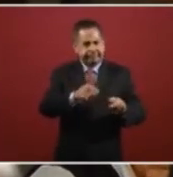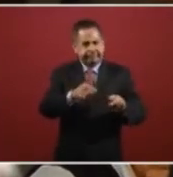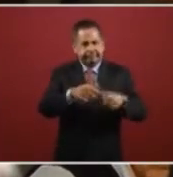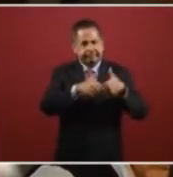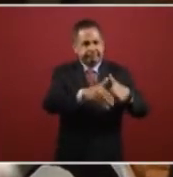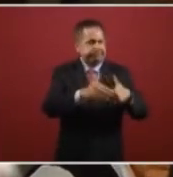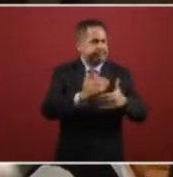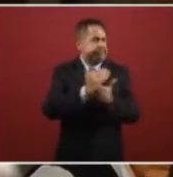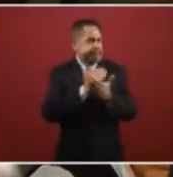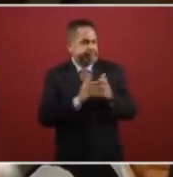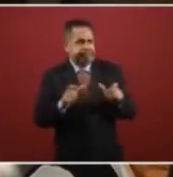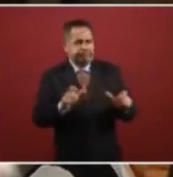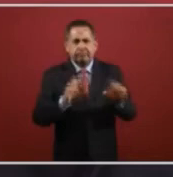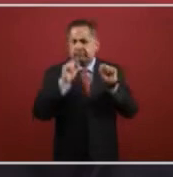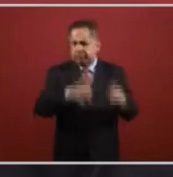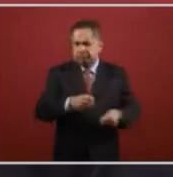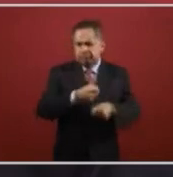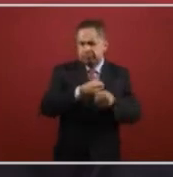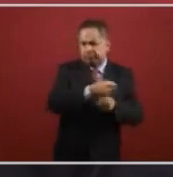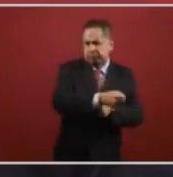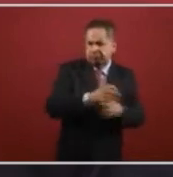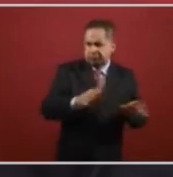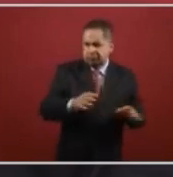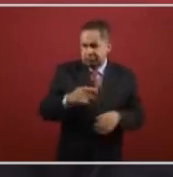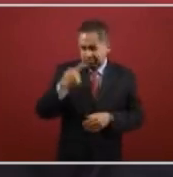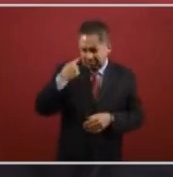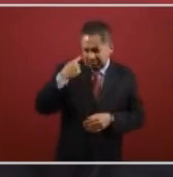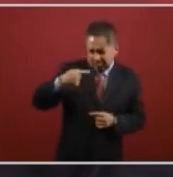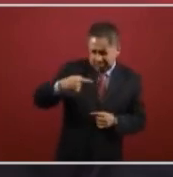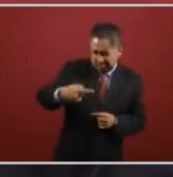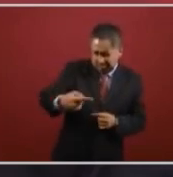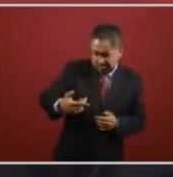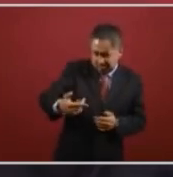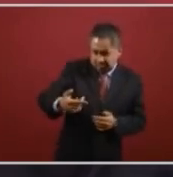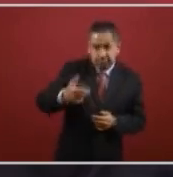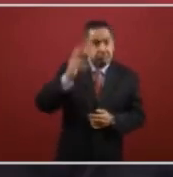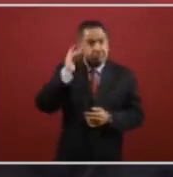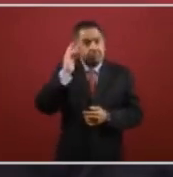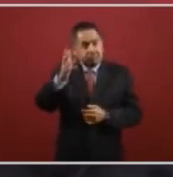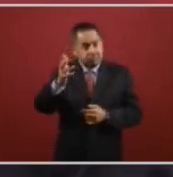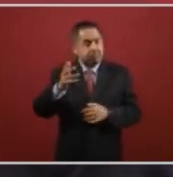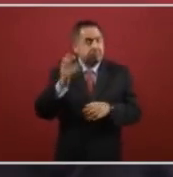trying to contain these without repressing.